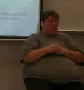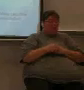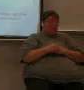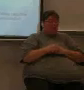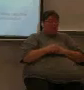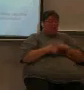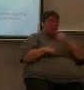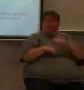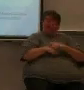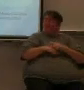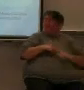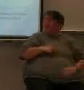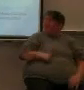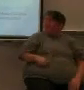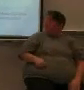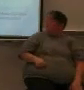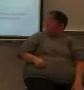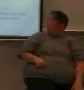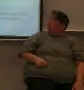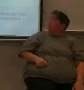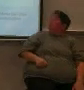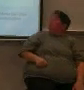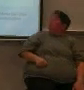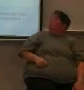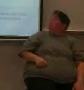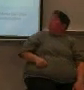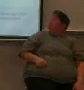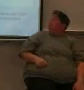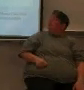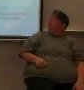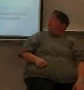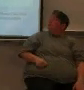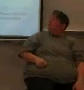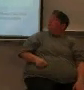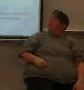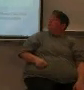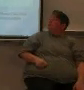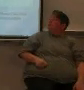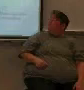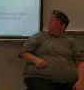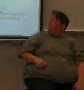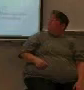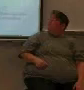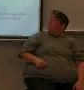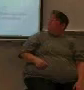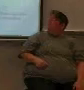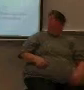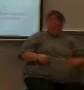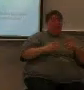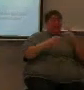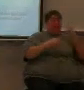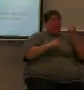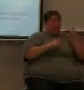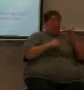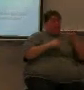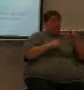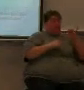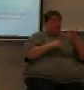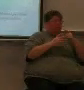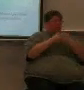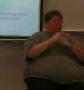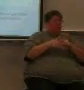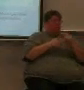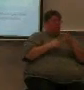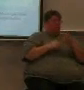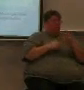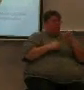given here. And in the 1800s then, at the very beginning of industrialization of the northeastern United States,